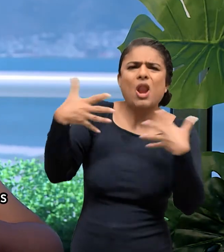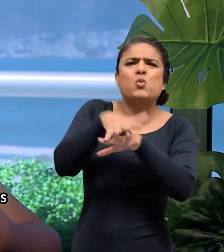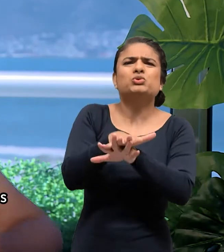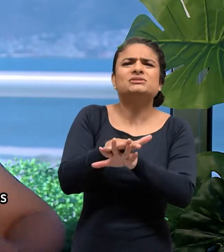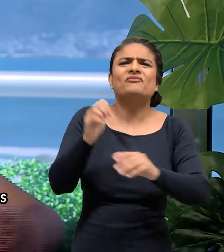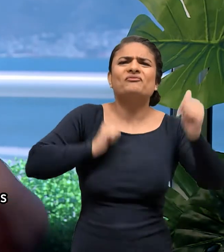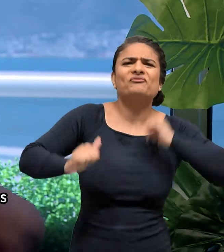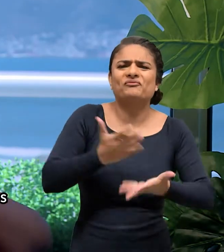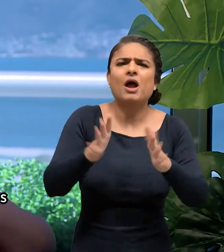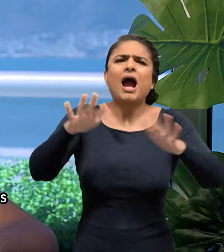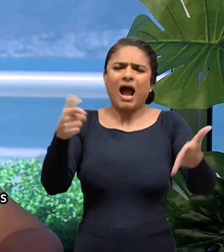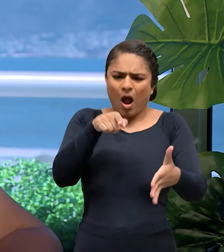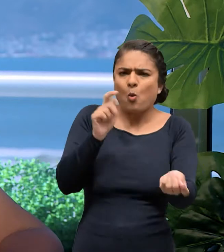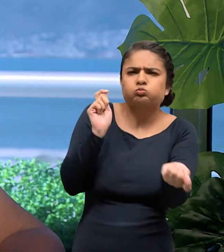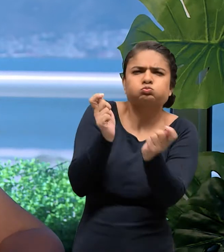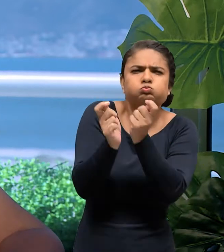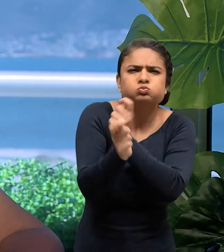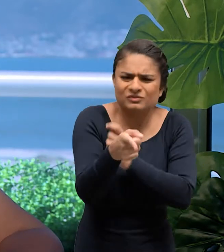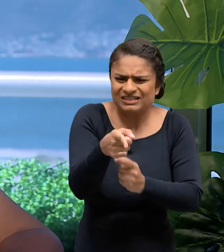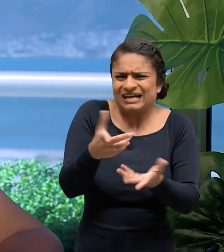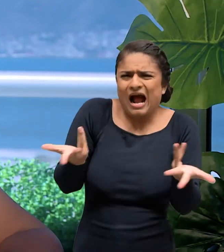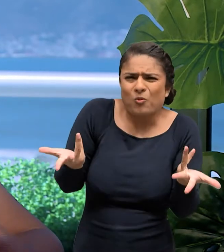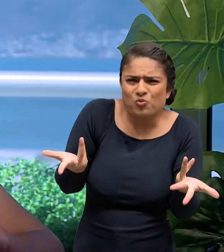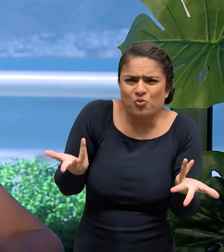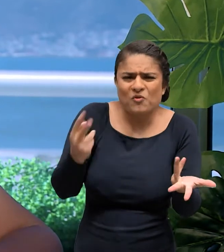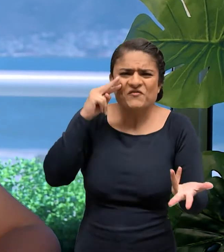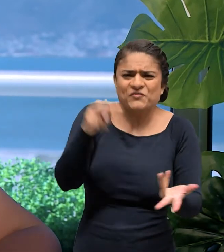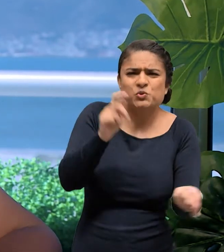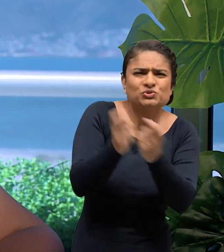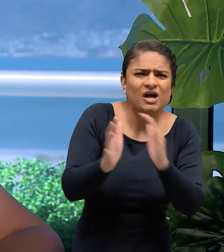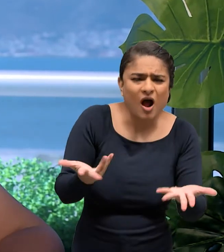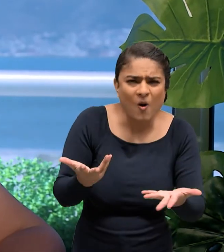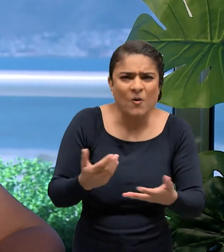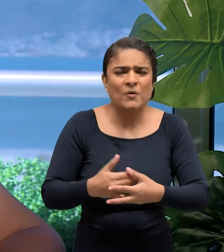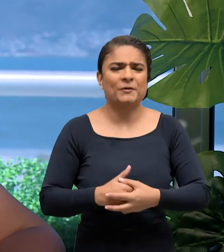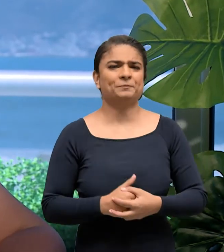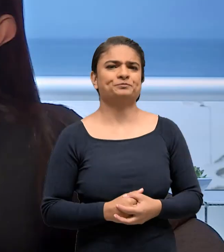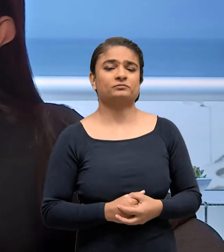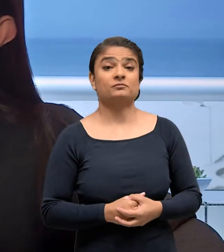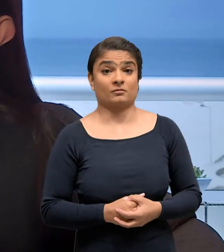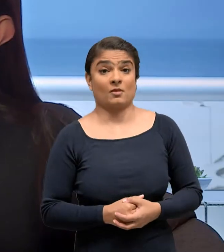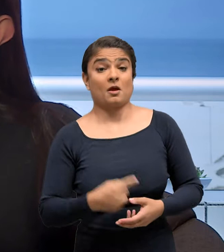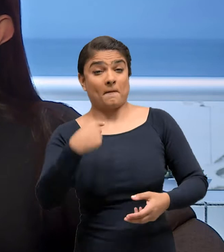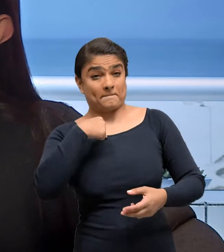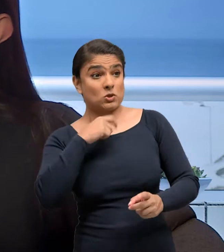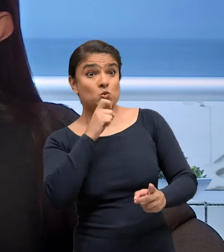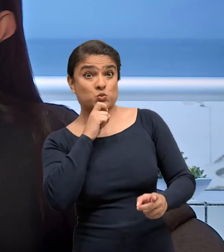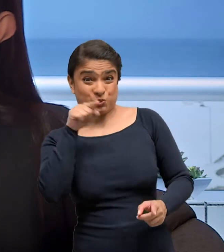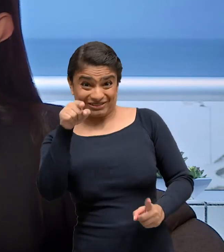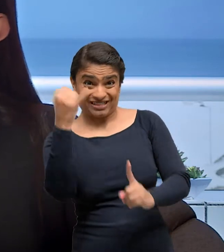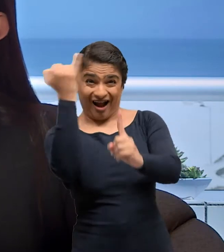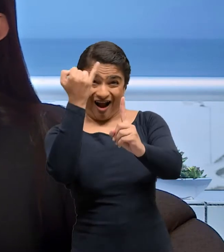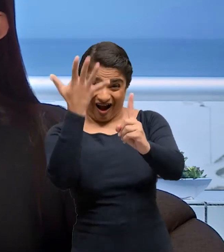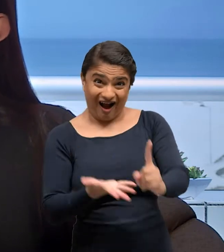from a transformation perspective for persons with disabilities and society as a whole? I use the arts as